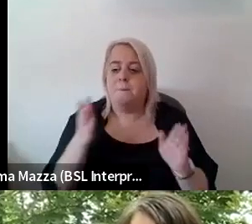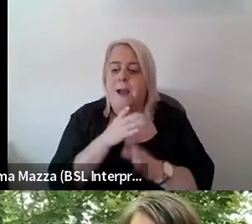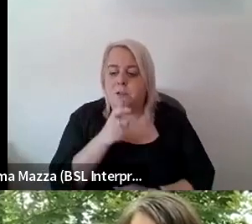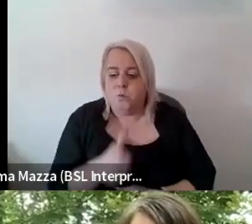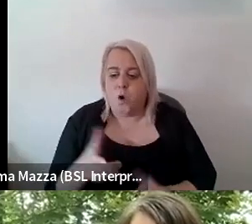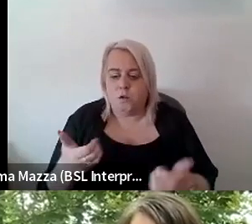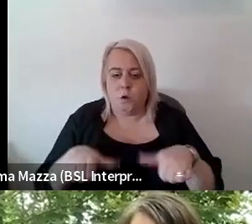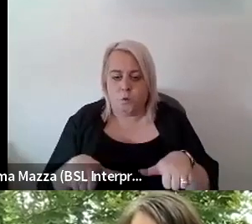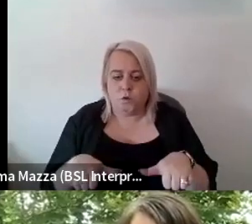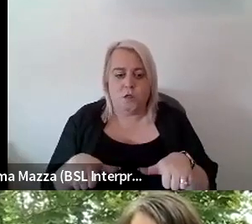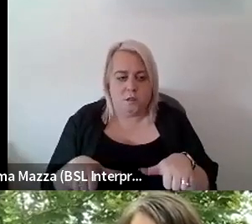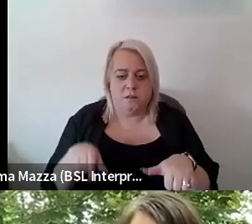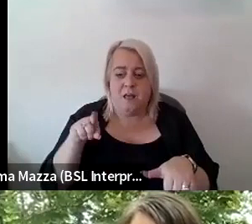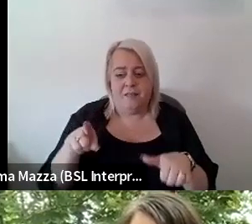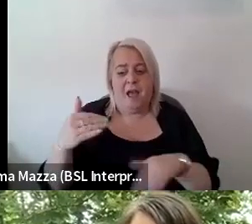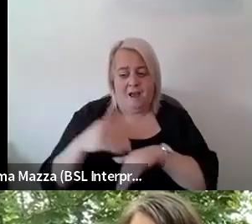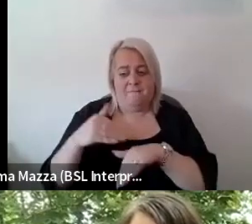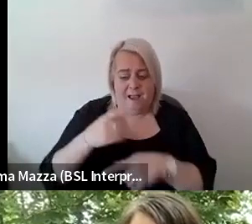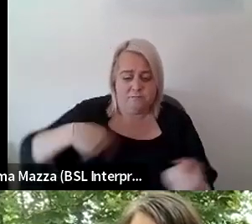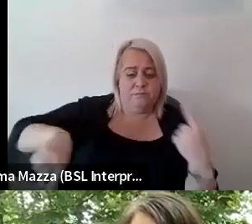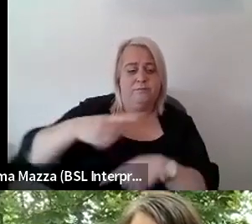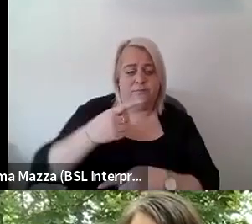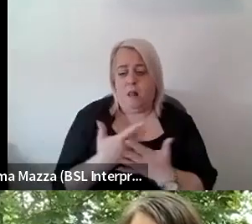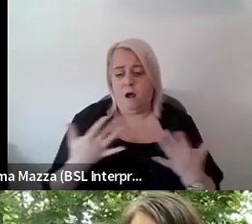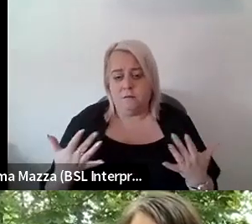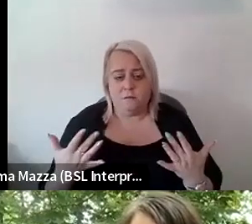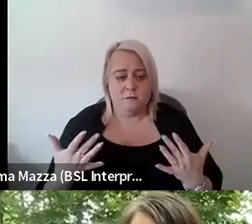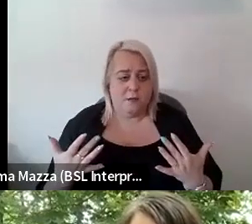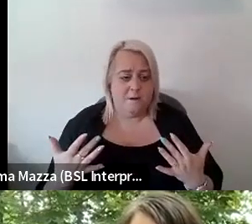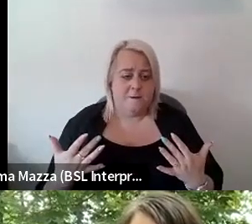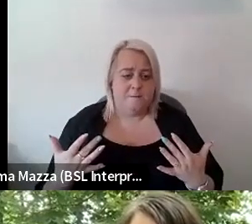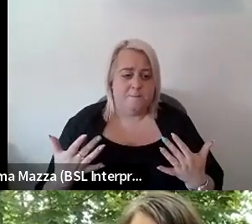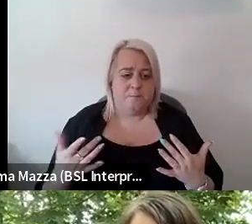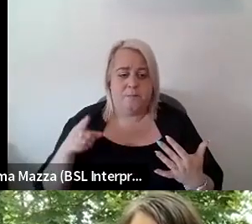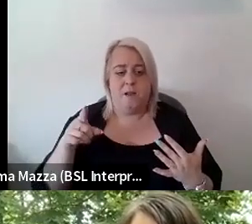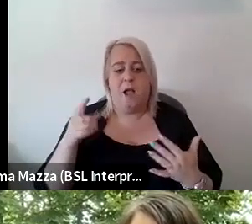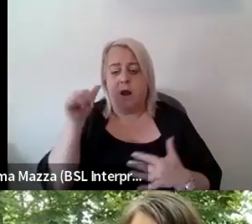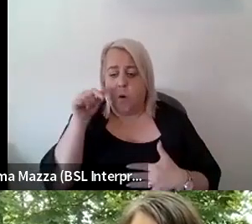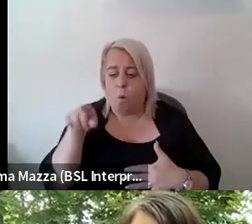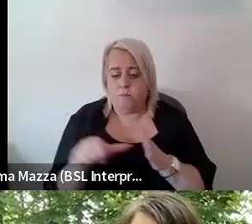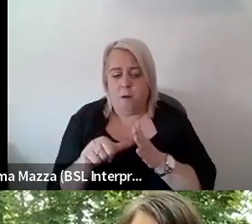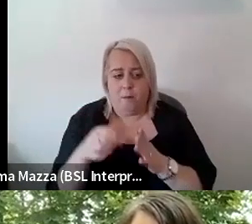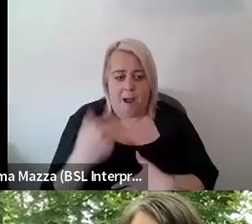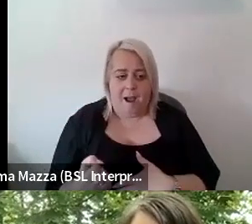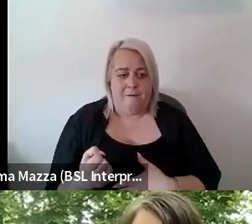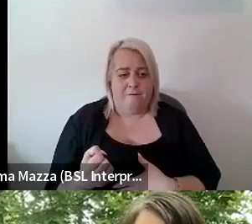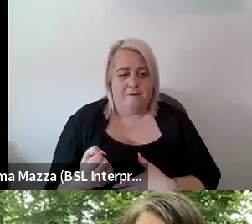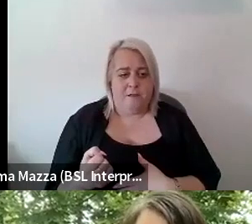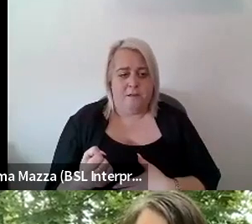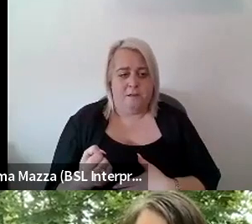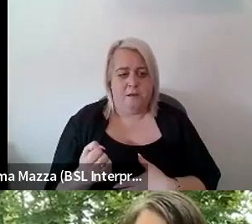solutions is something that affects everyone, but particularly as a painful problem for yourself, Holly, do you mind sort